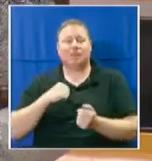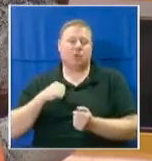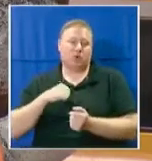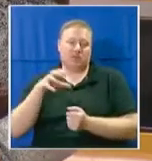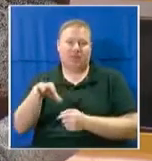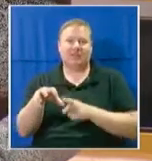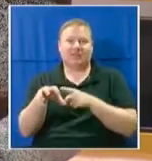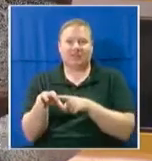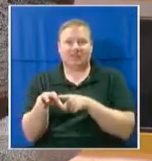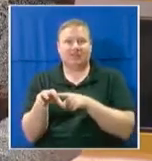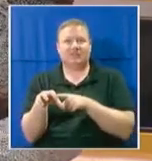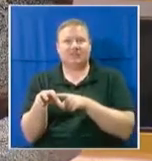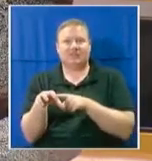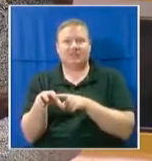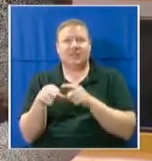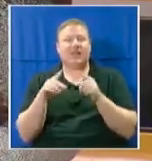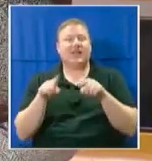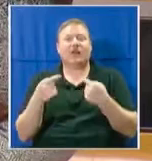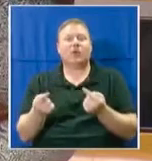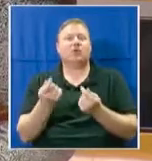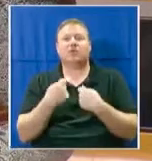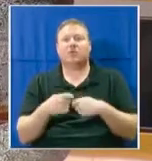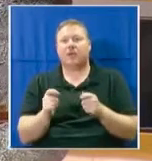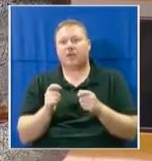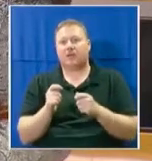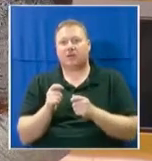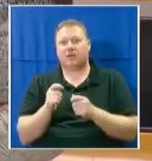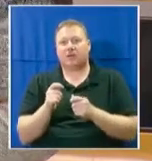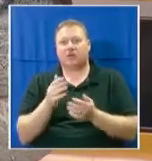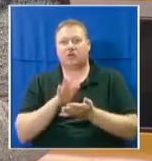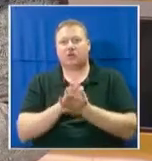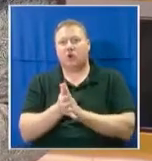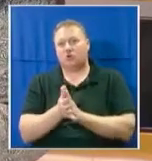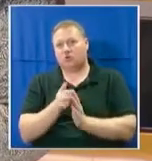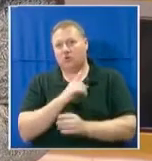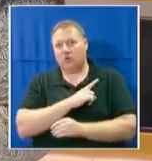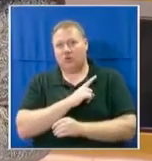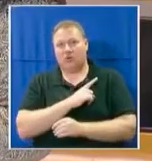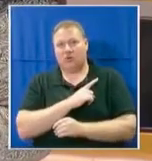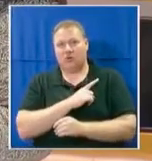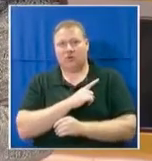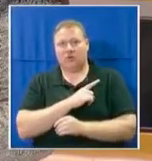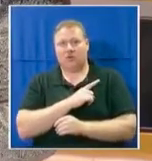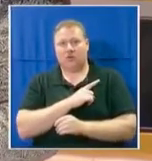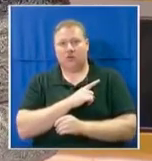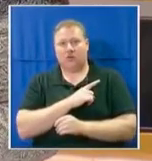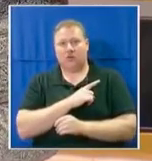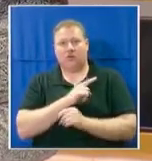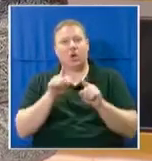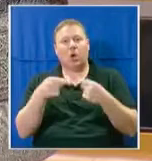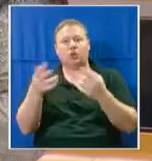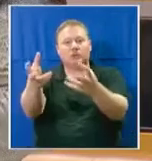their meek grant. One, because they can't attract